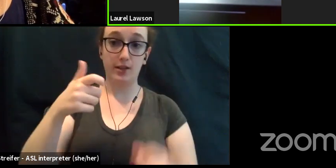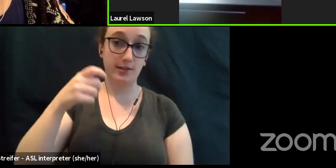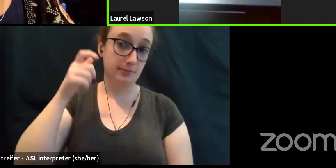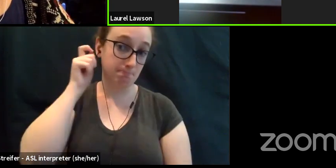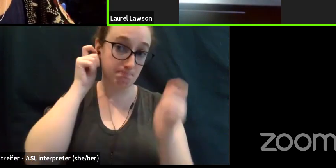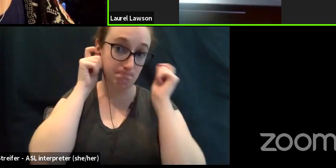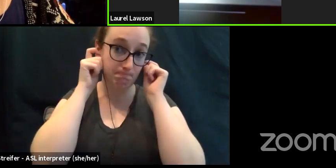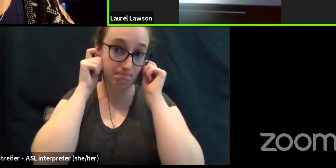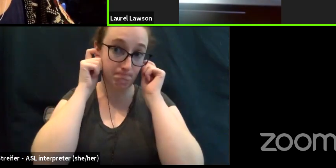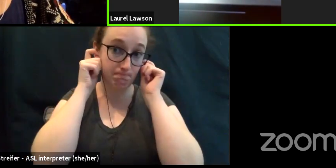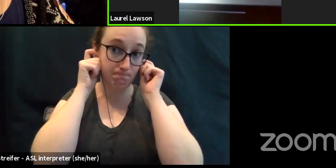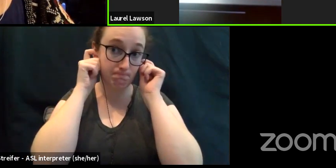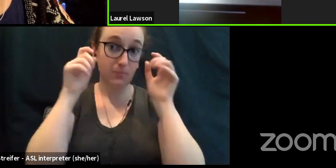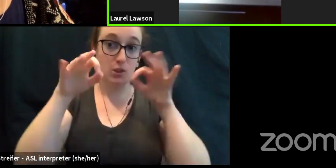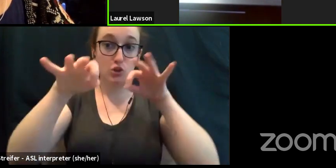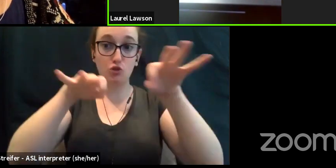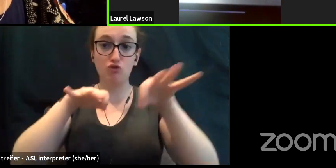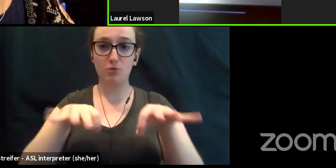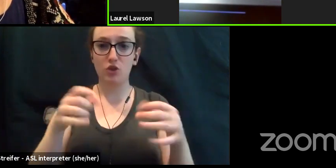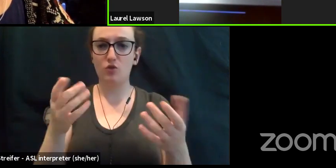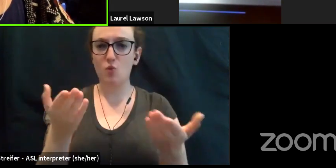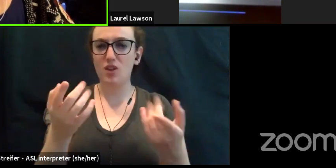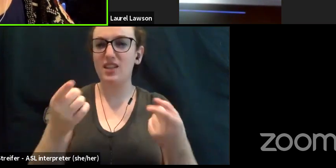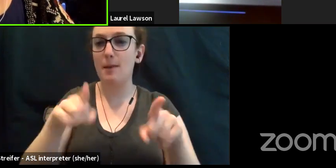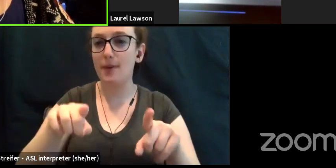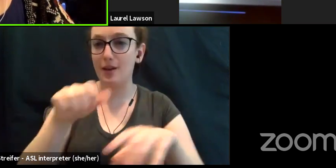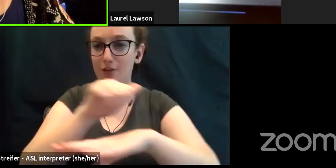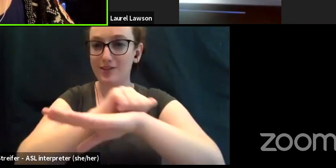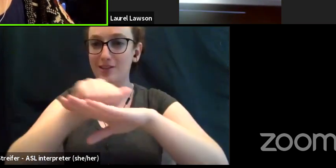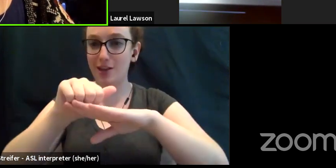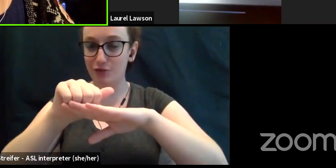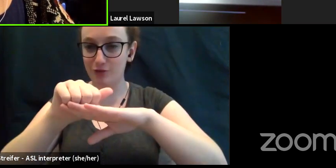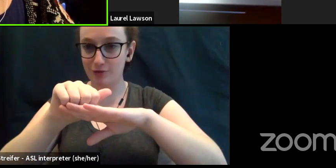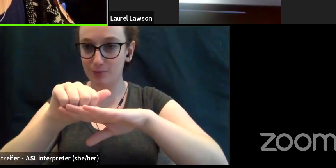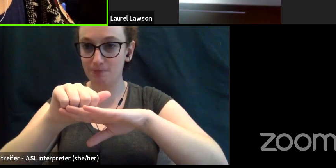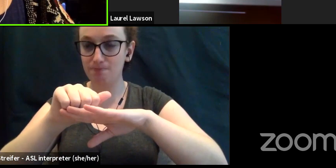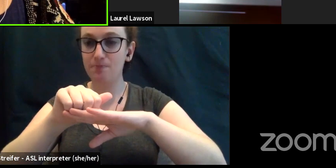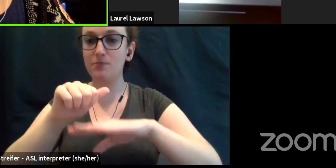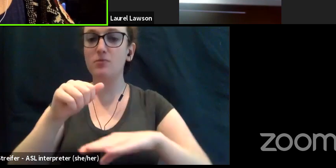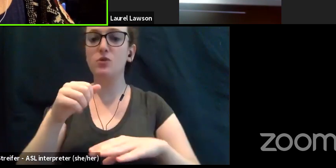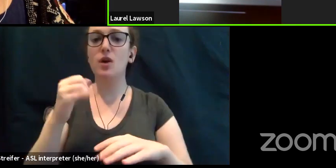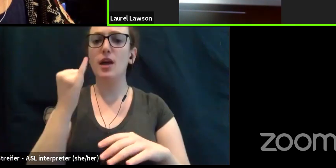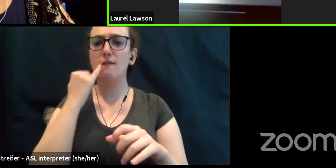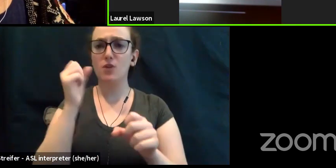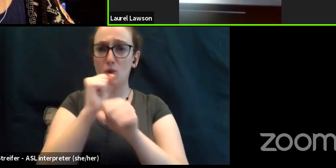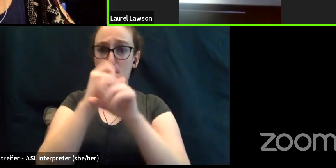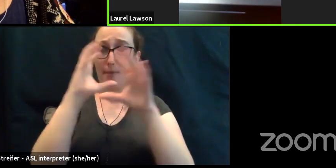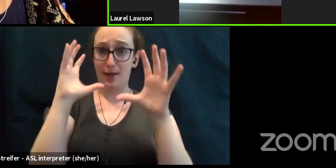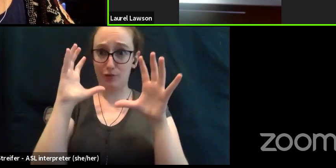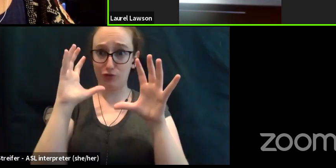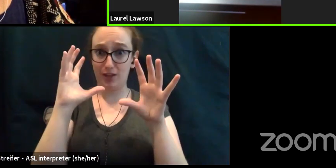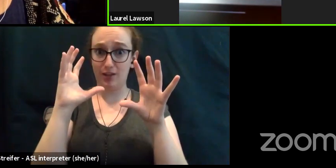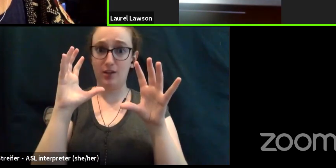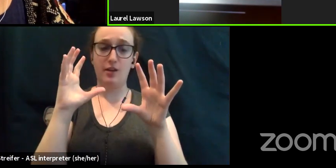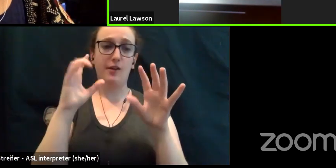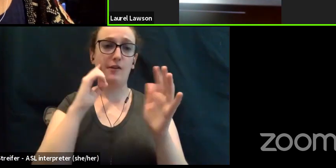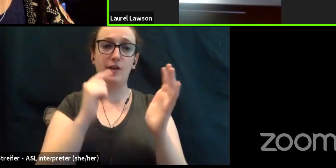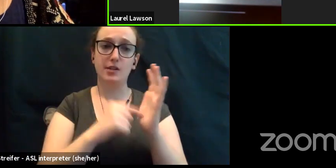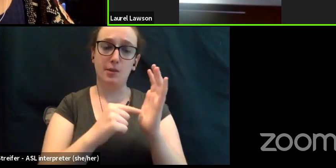their description of what is happening on stage. So if you imagine the difference between